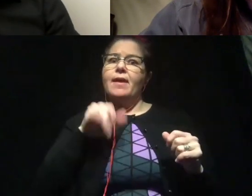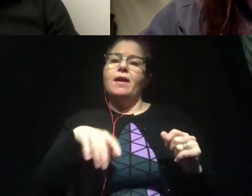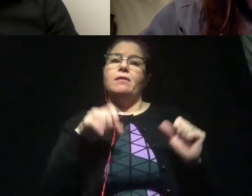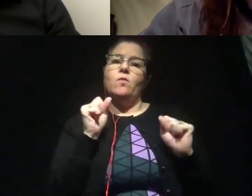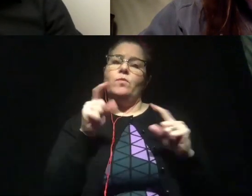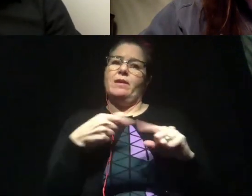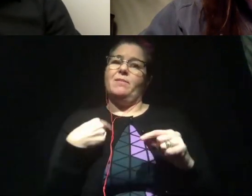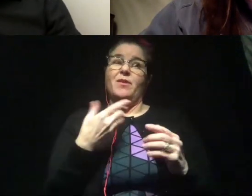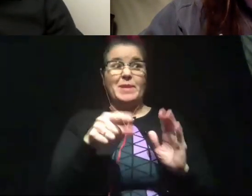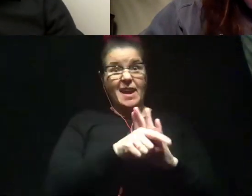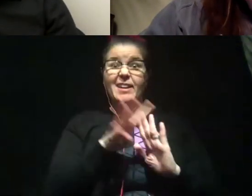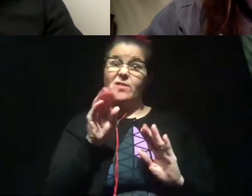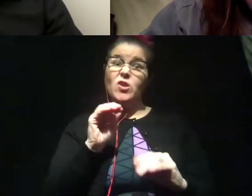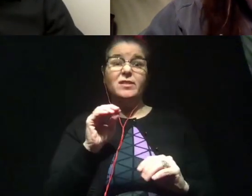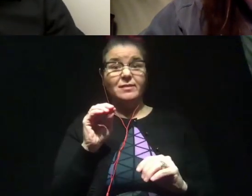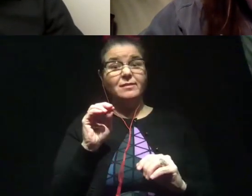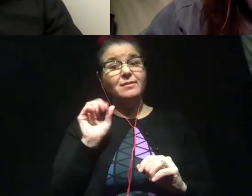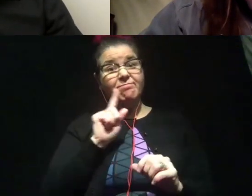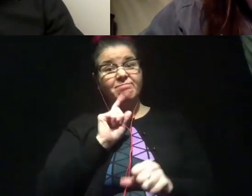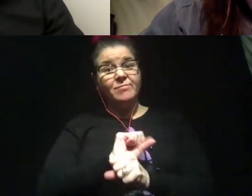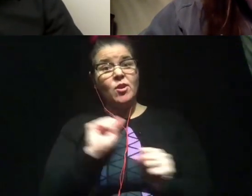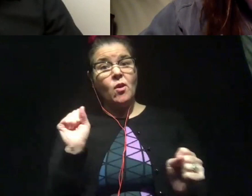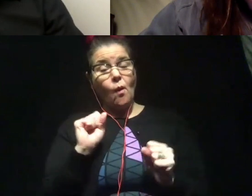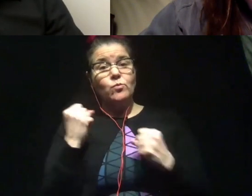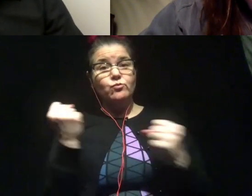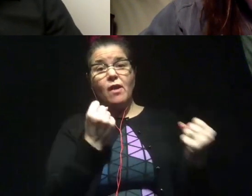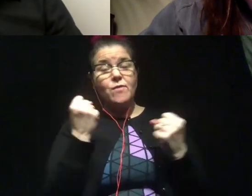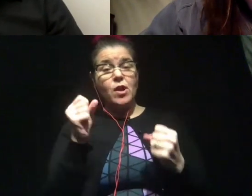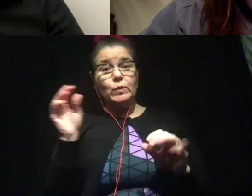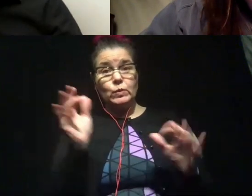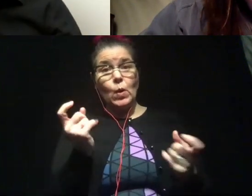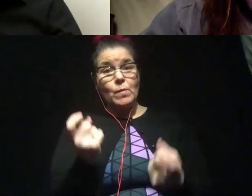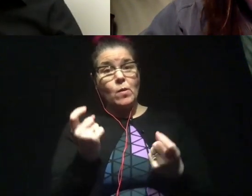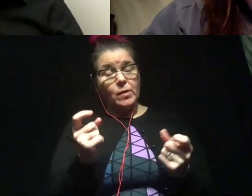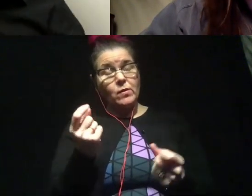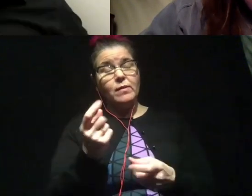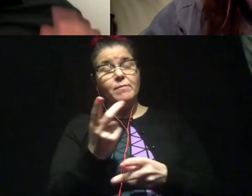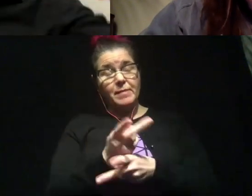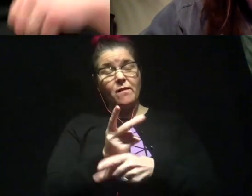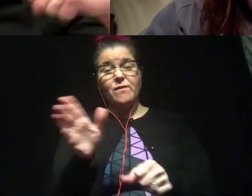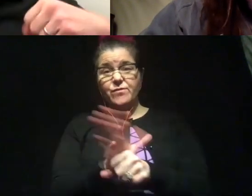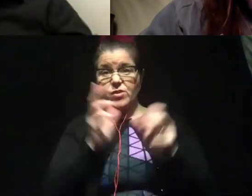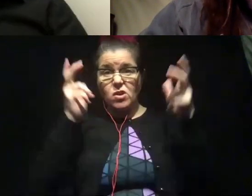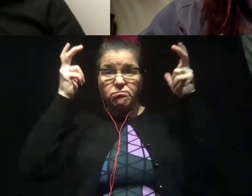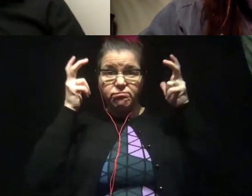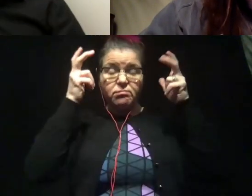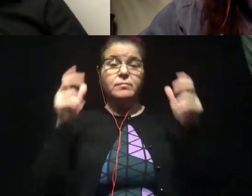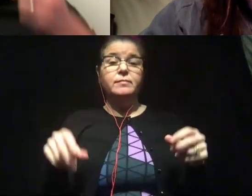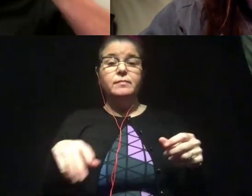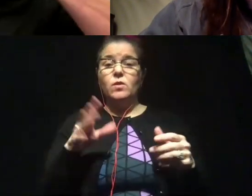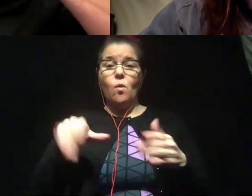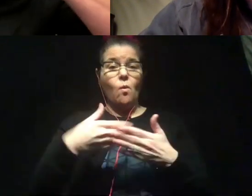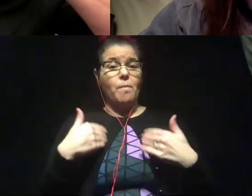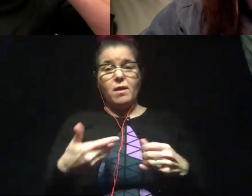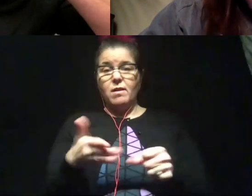there, but -40, it's pretty cold. And when we're driving around on those snowmobiles, we have to be careful. We wear full helmets, and we've got all of our bodies covered